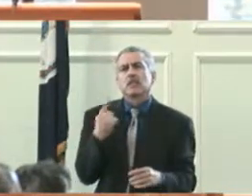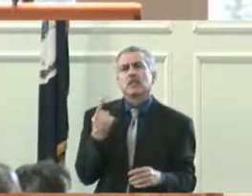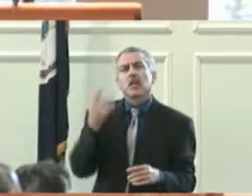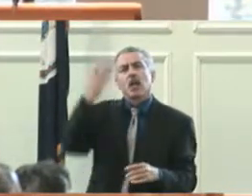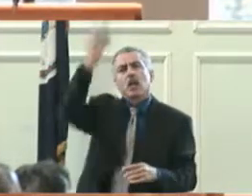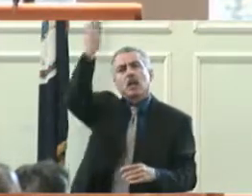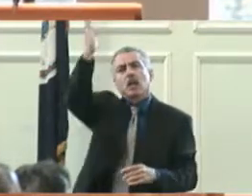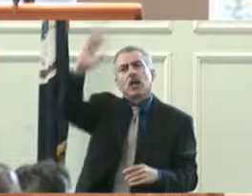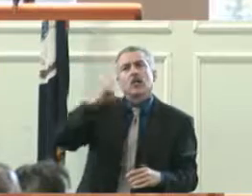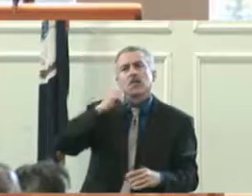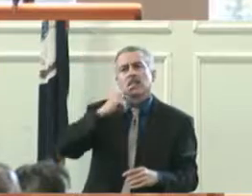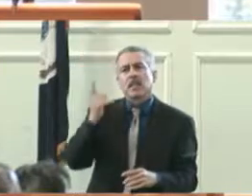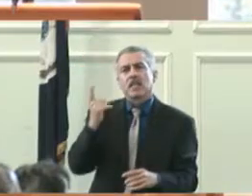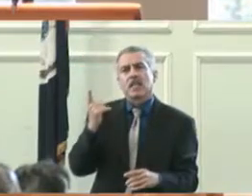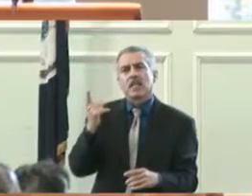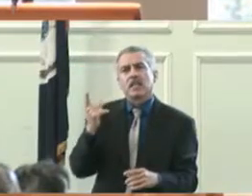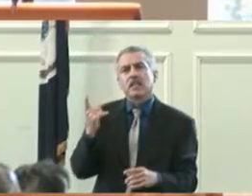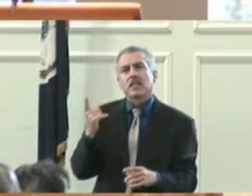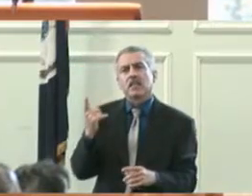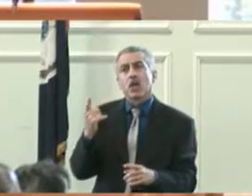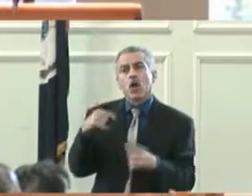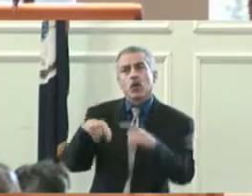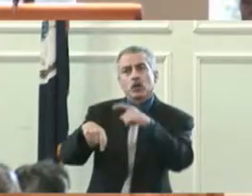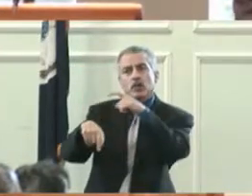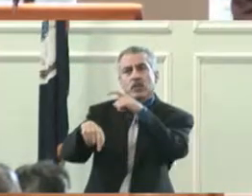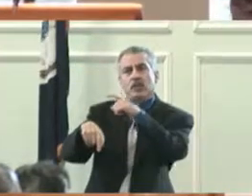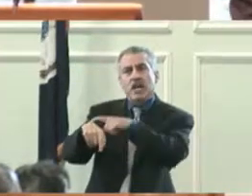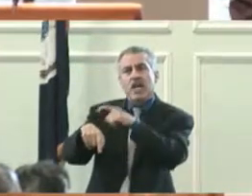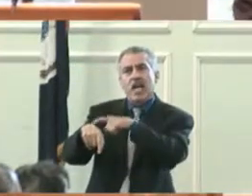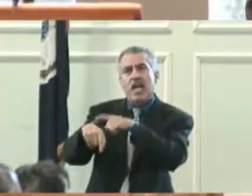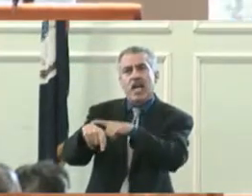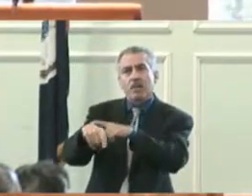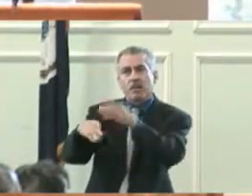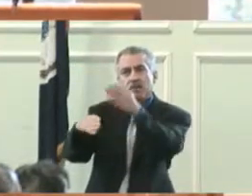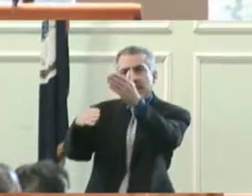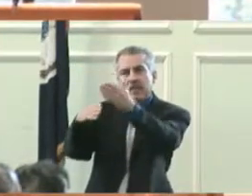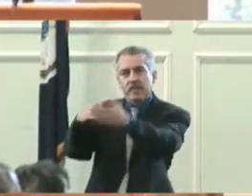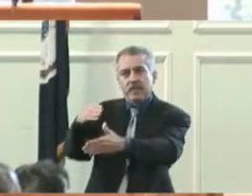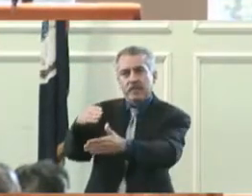here, they are closed and sealed until the time of the end.